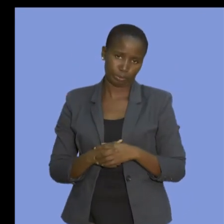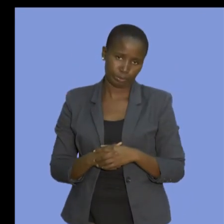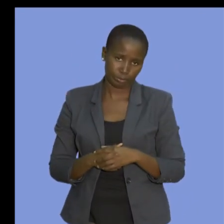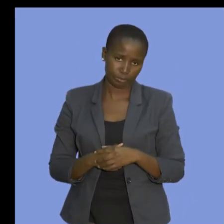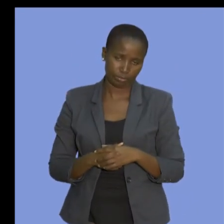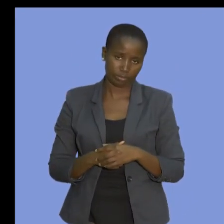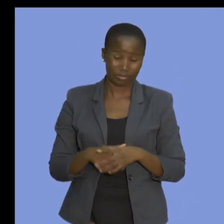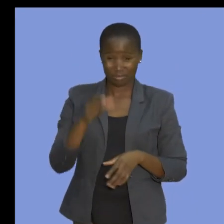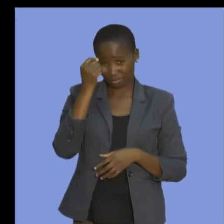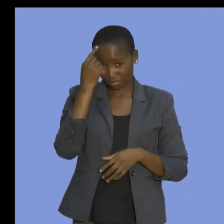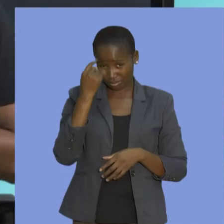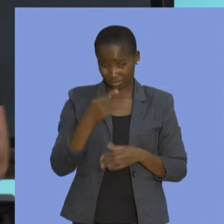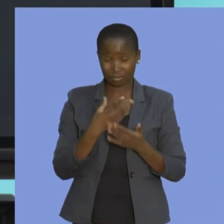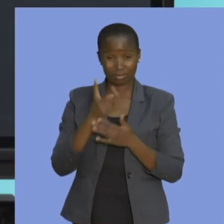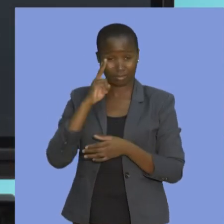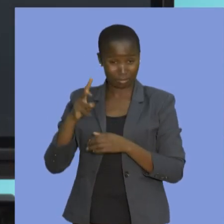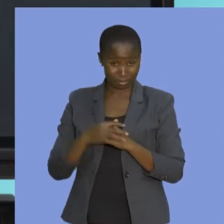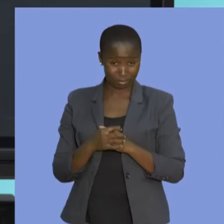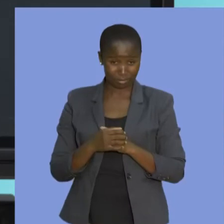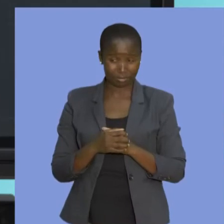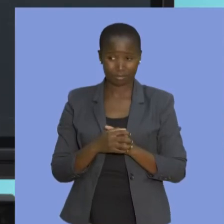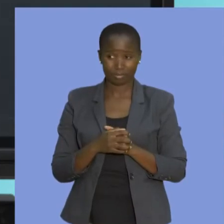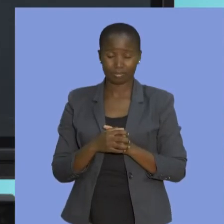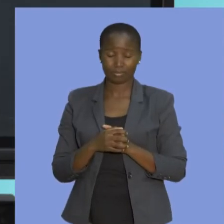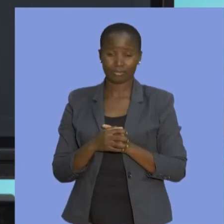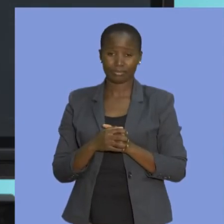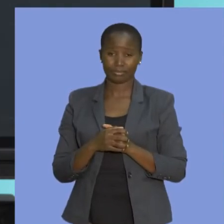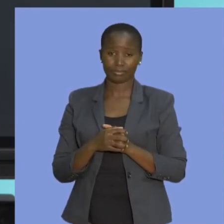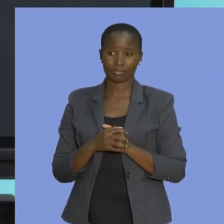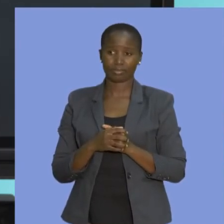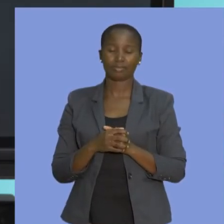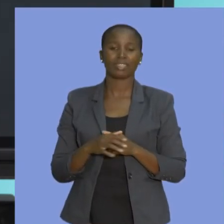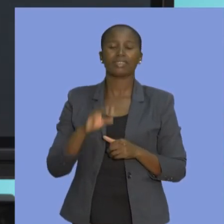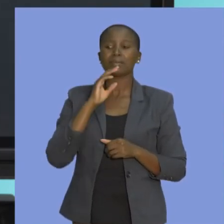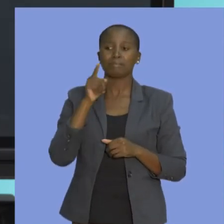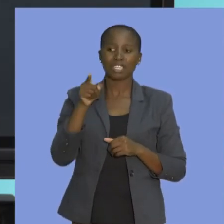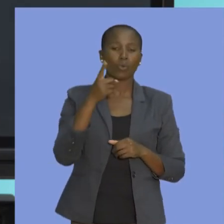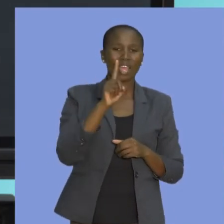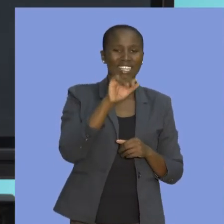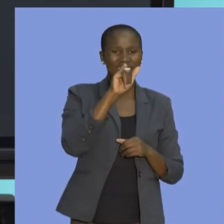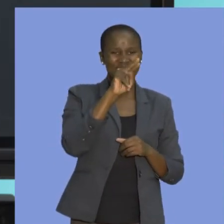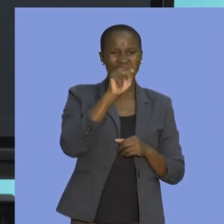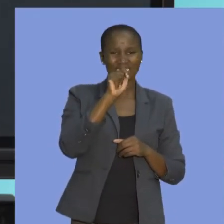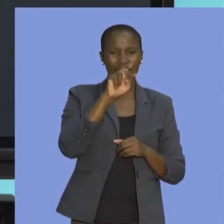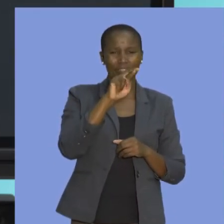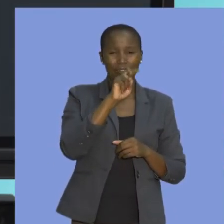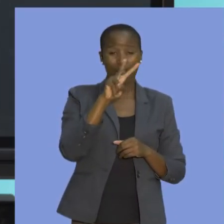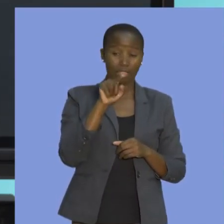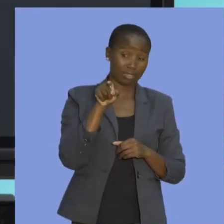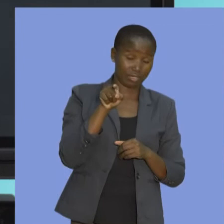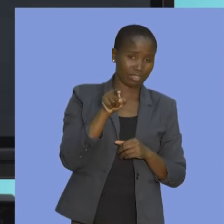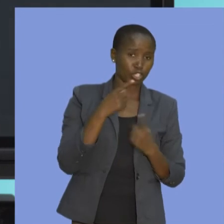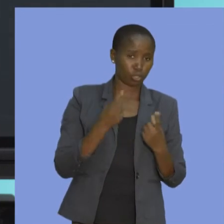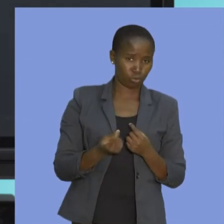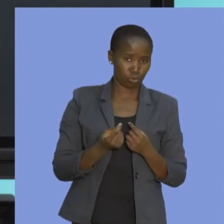all together? Can you see that? We're together. So those are the interval. Are we all together? We'll find, in an